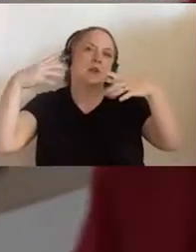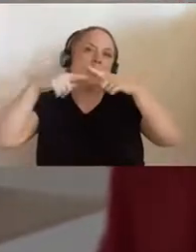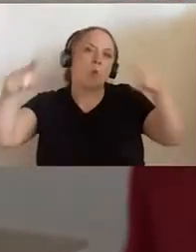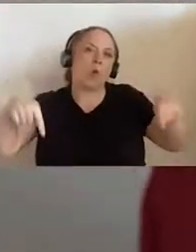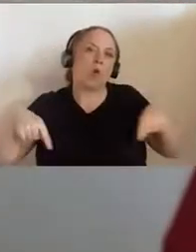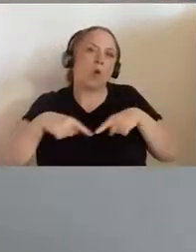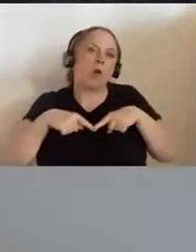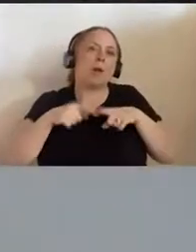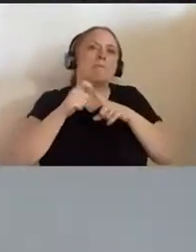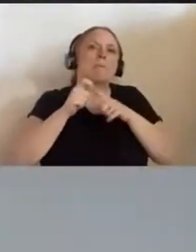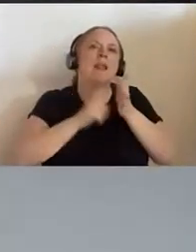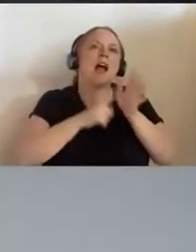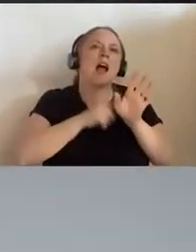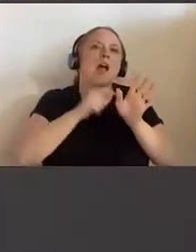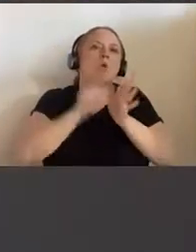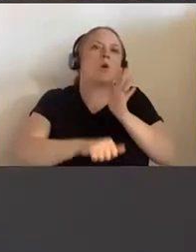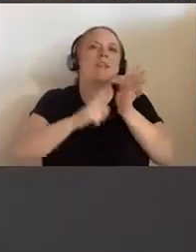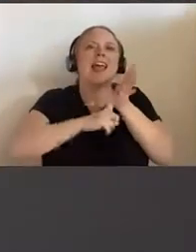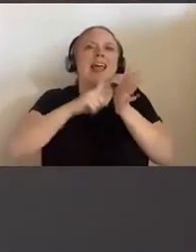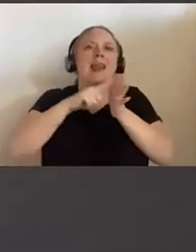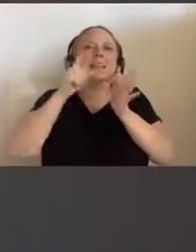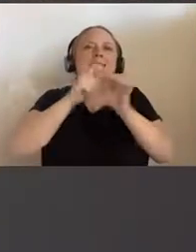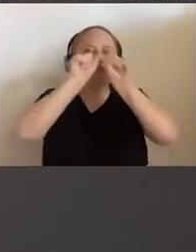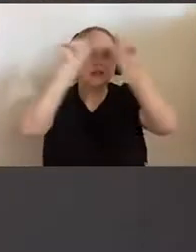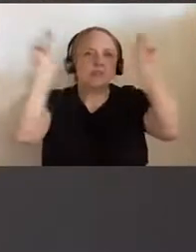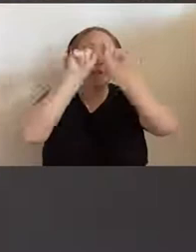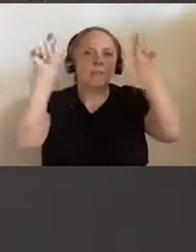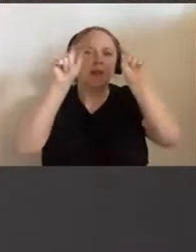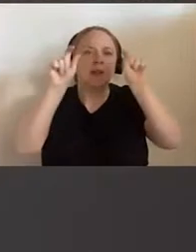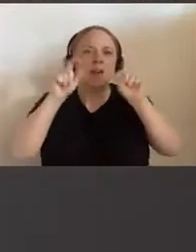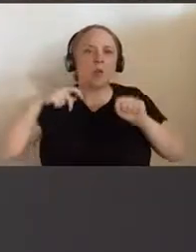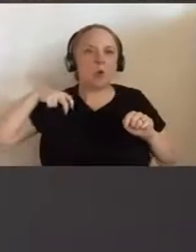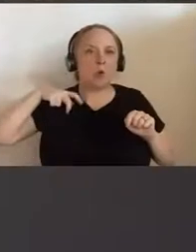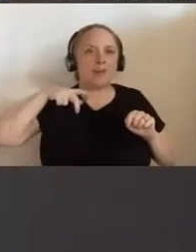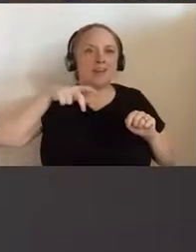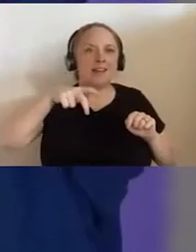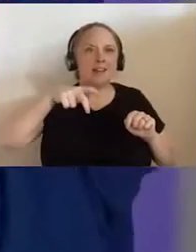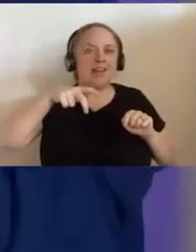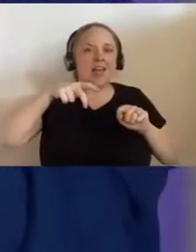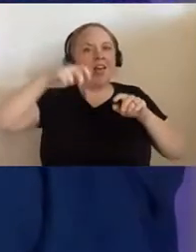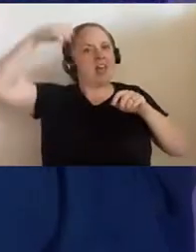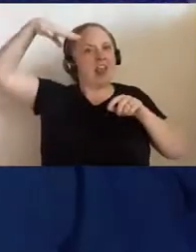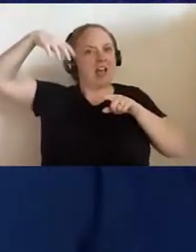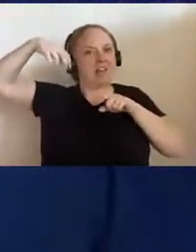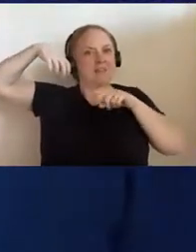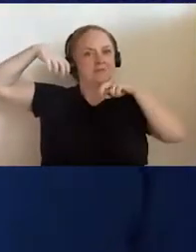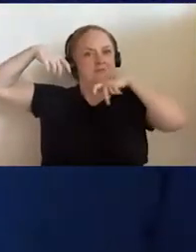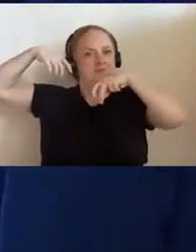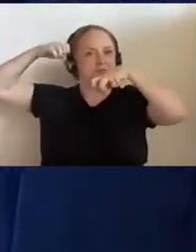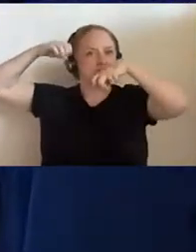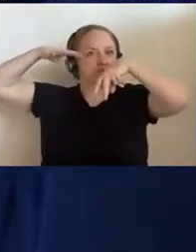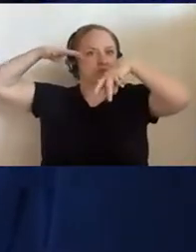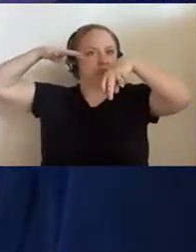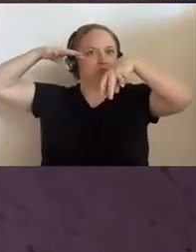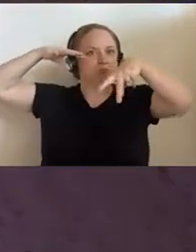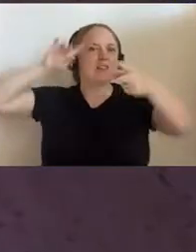plywood and LED strips. And as you walk into the room, the light will follow you and respond to movements in your hands. And in the